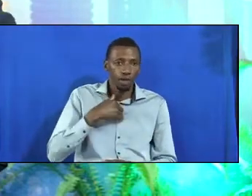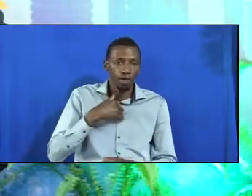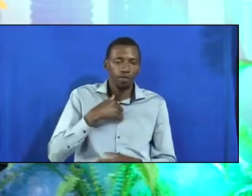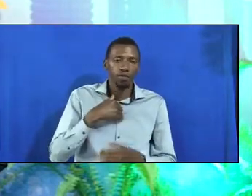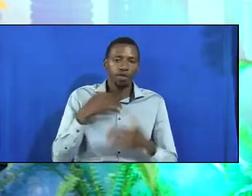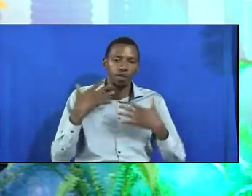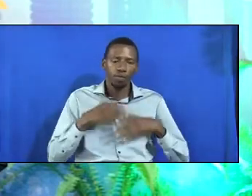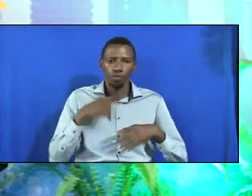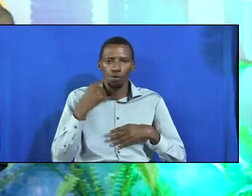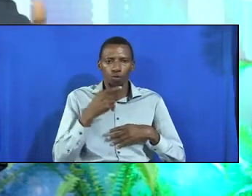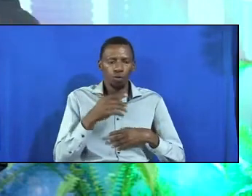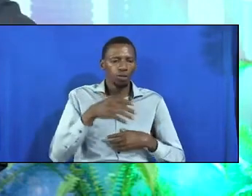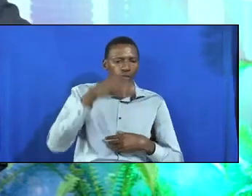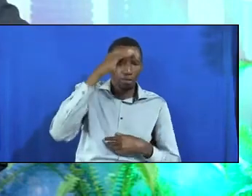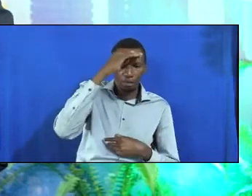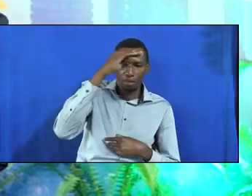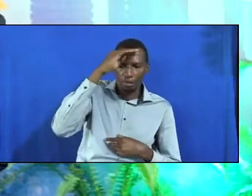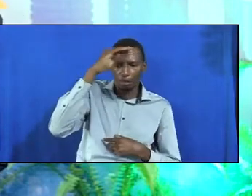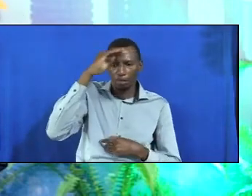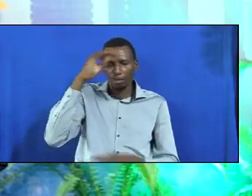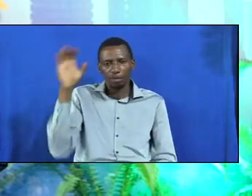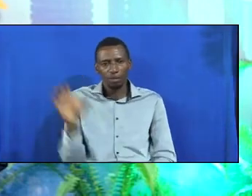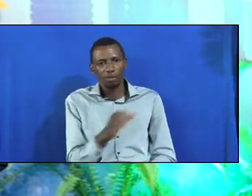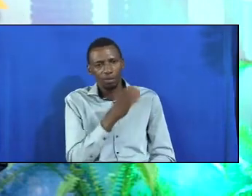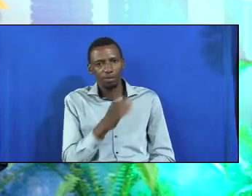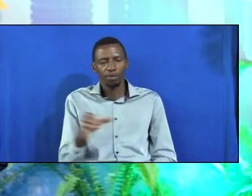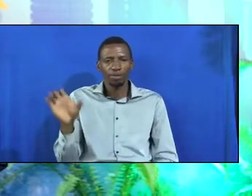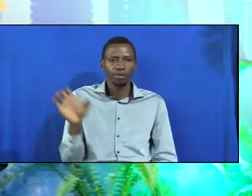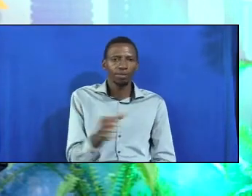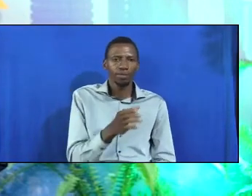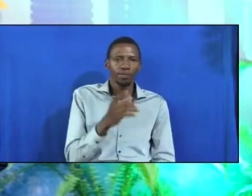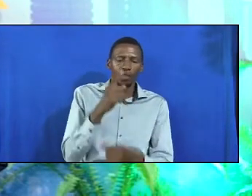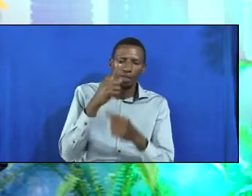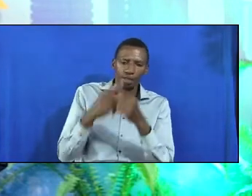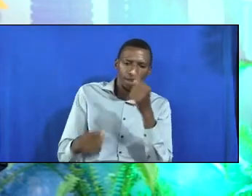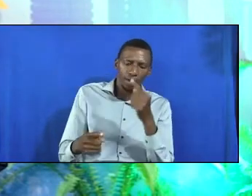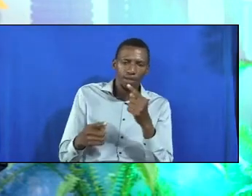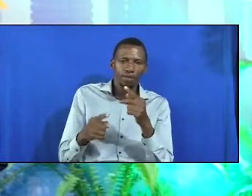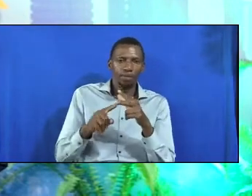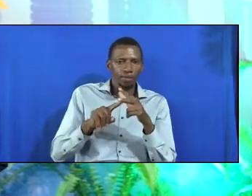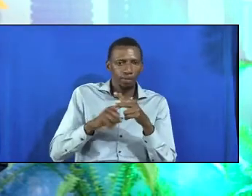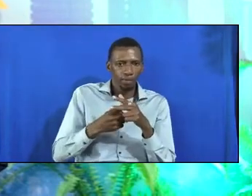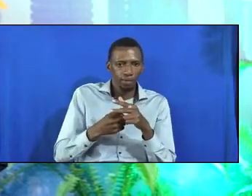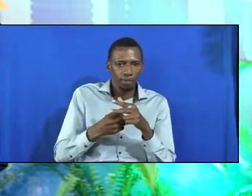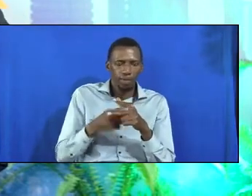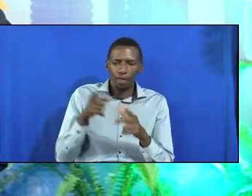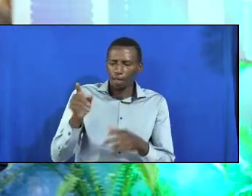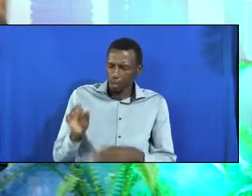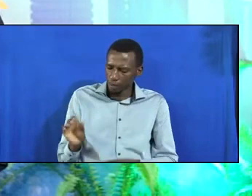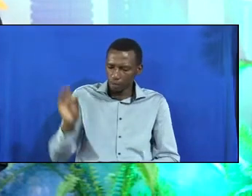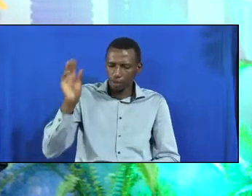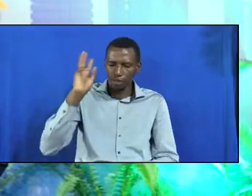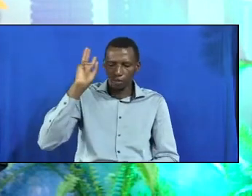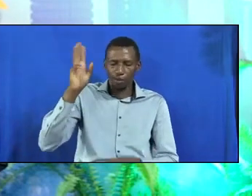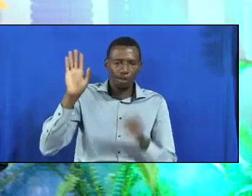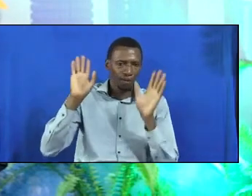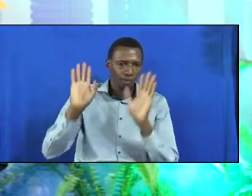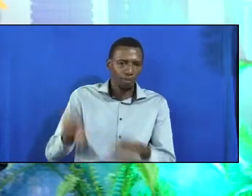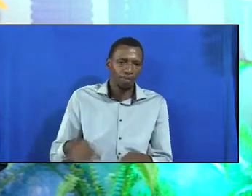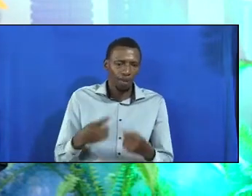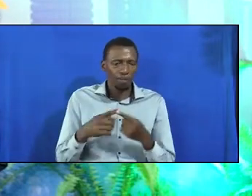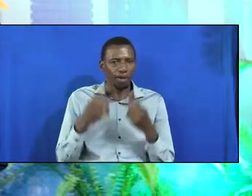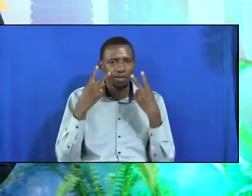they take alcohol. At the beginning of the year, they have even pledged that they are going to quit, but they find they cannot